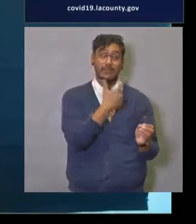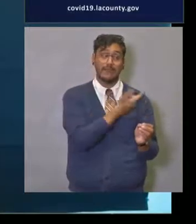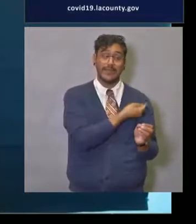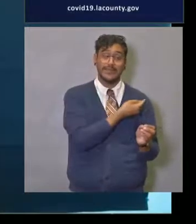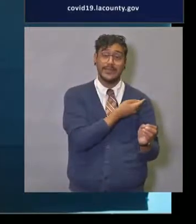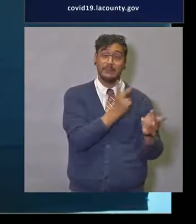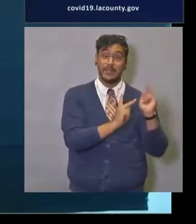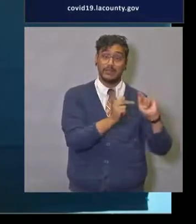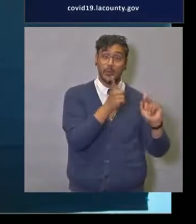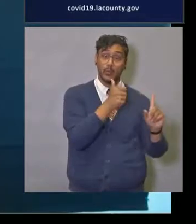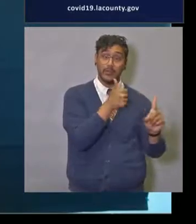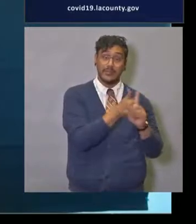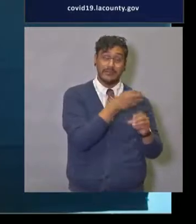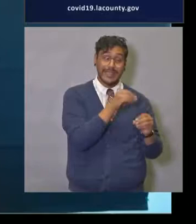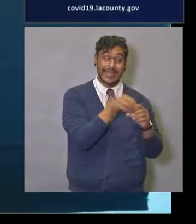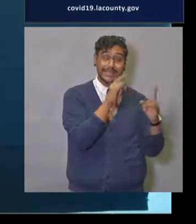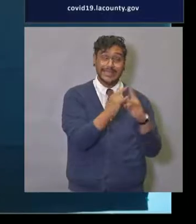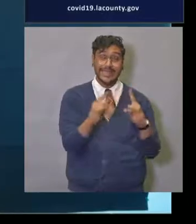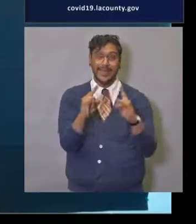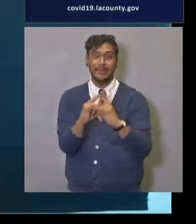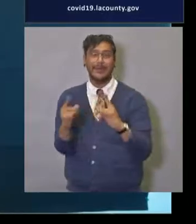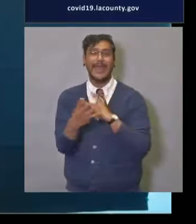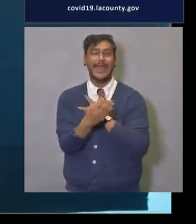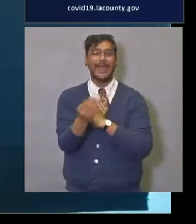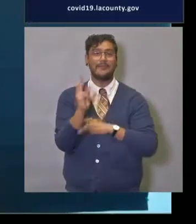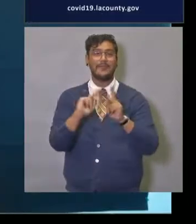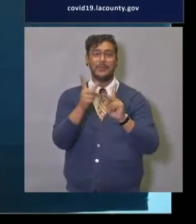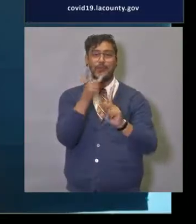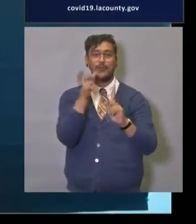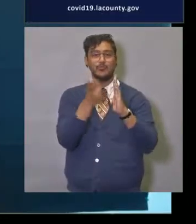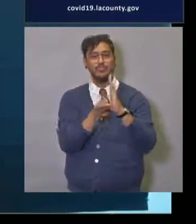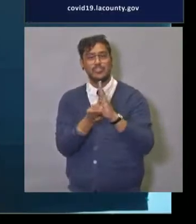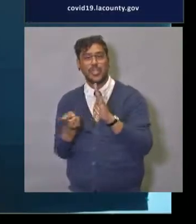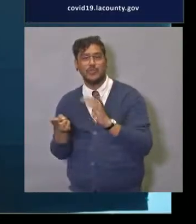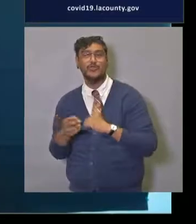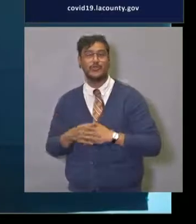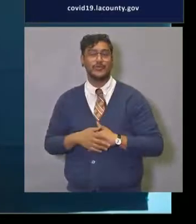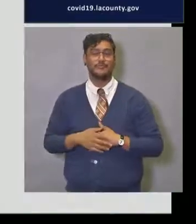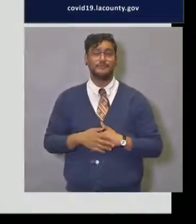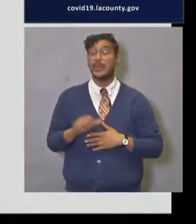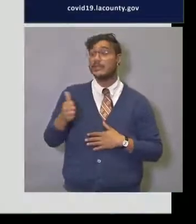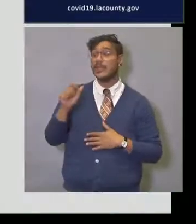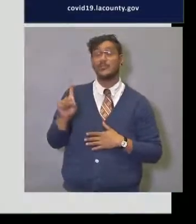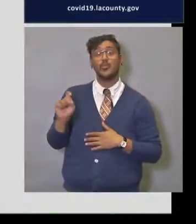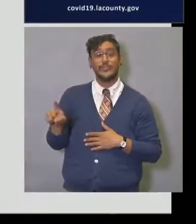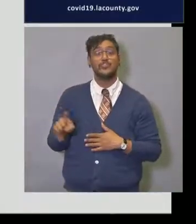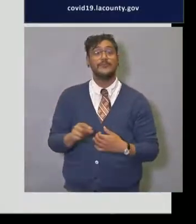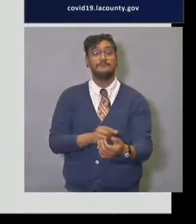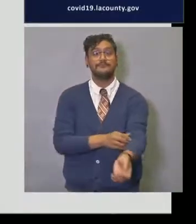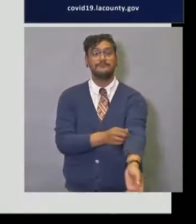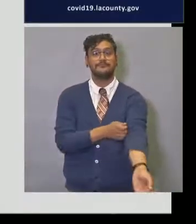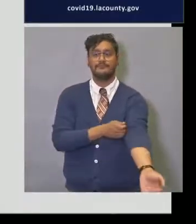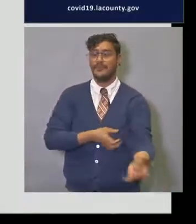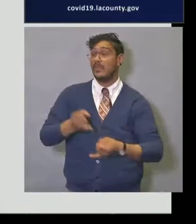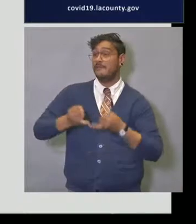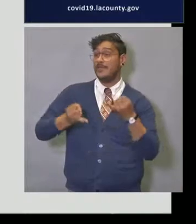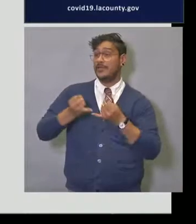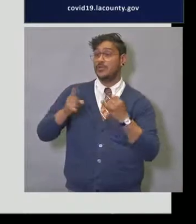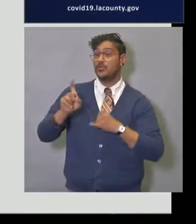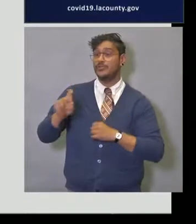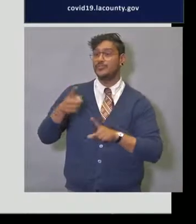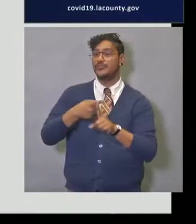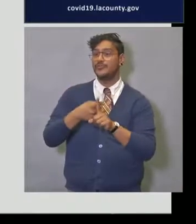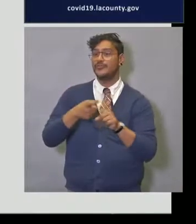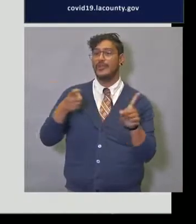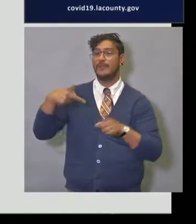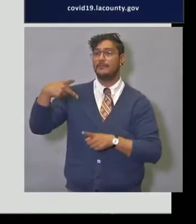encampments as well as in a variety of sheltered settings. We'll take the next question. Thank you. Our final question will come from the line